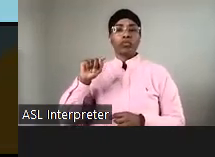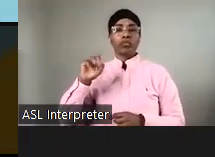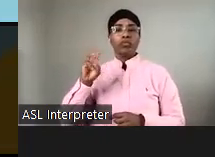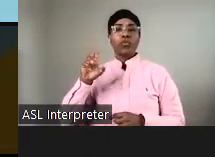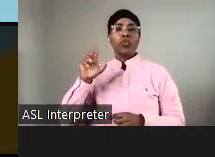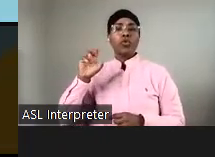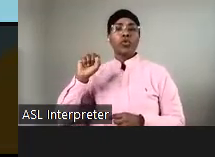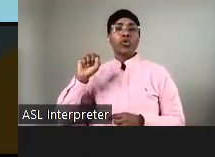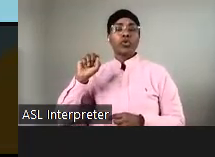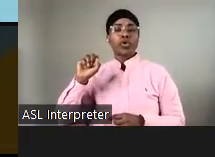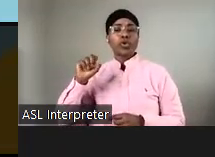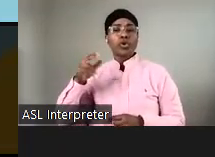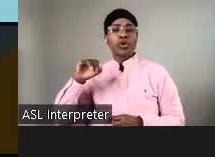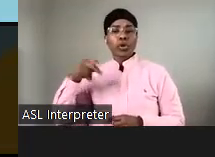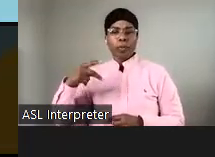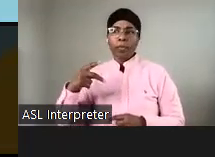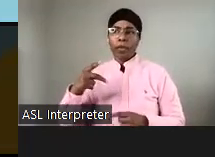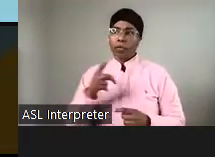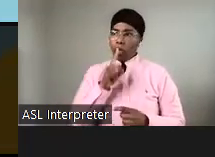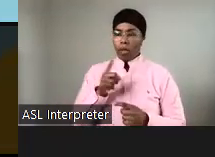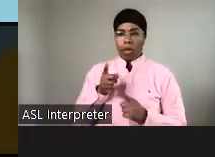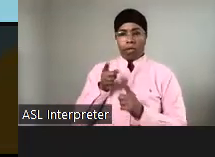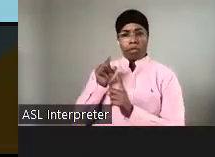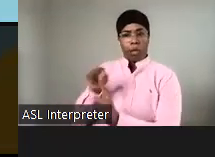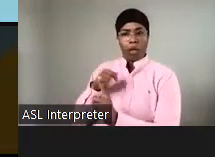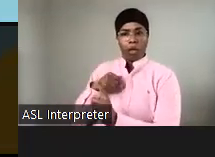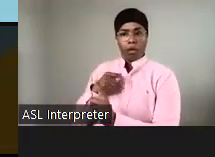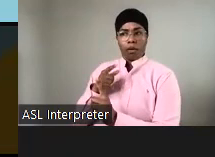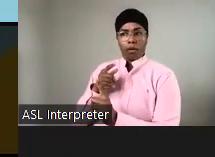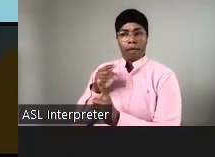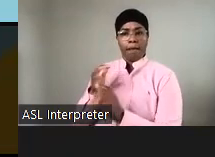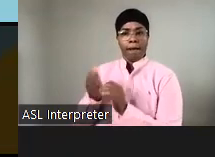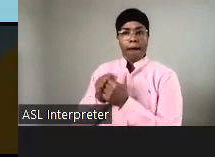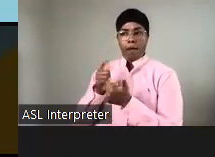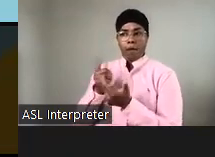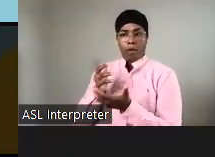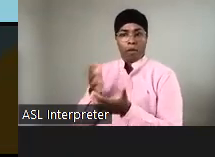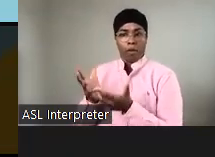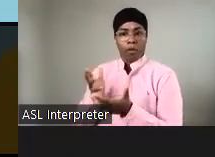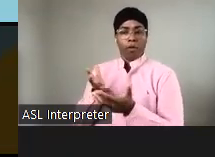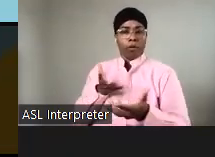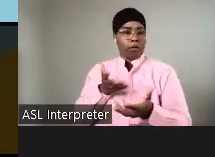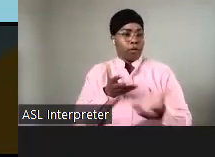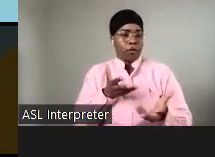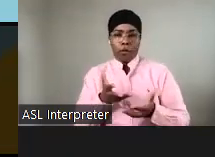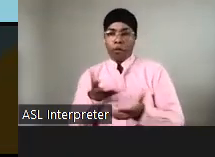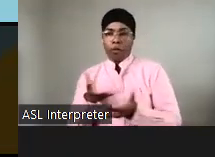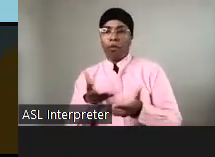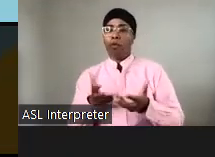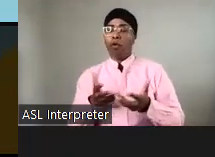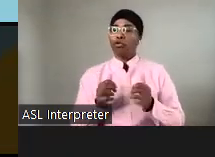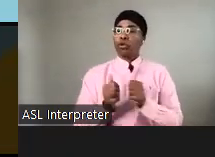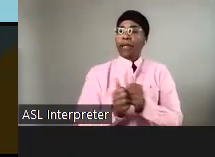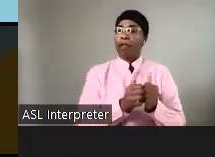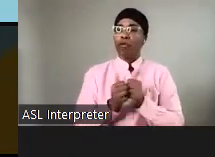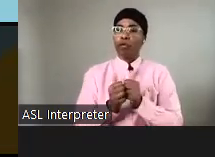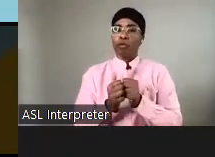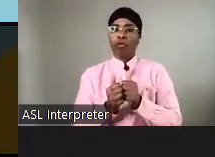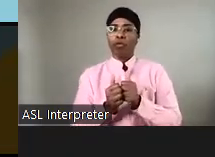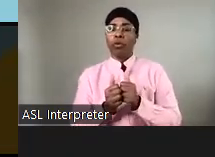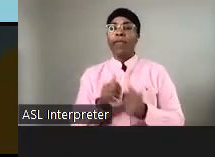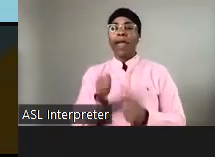about advancing tribal priorities across not just the 1836 ceded territory, but